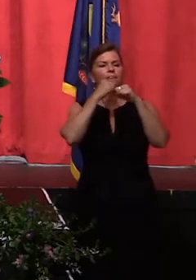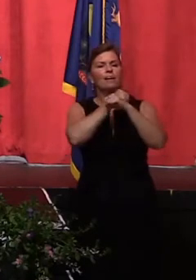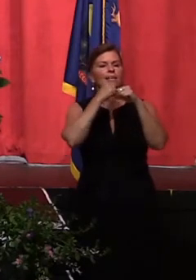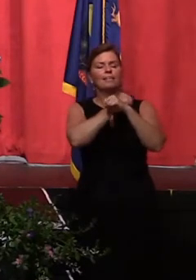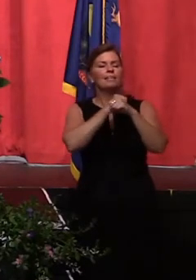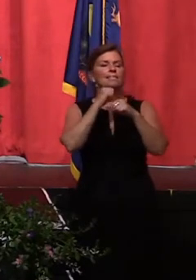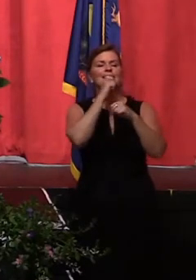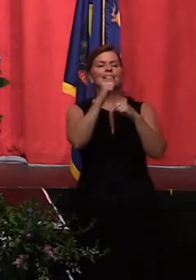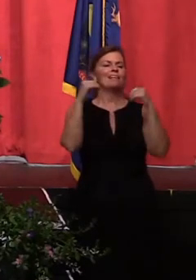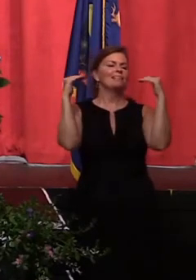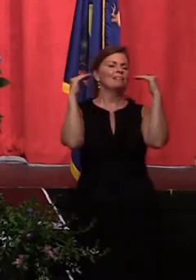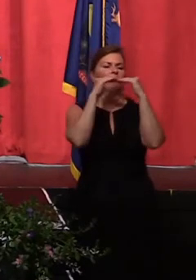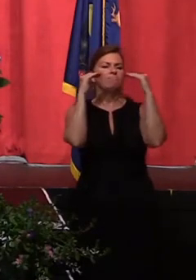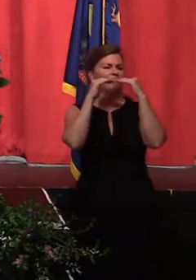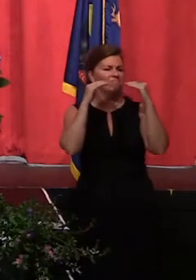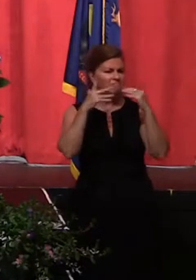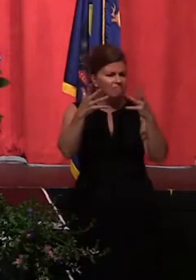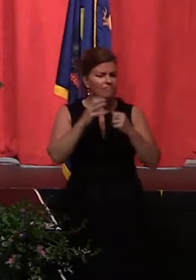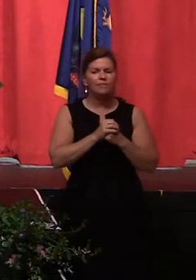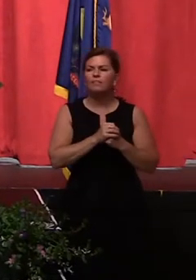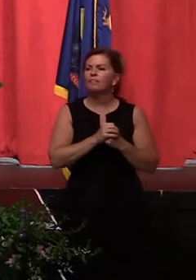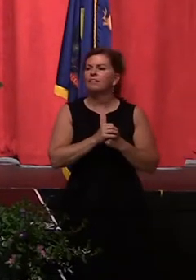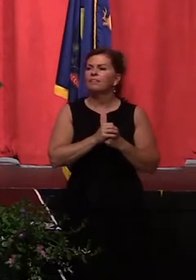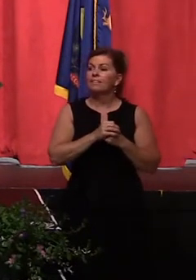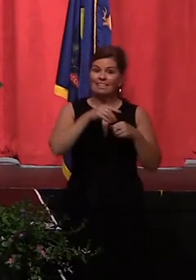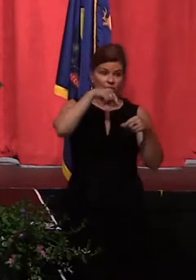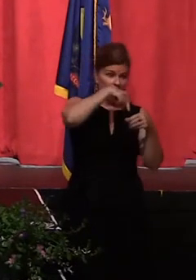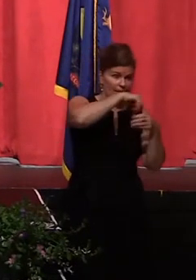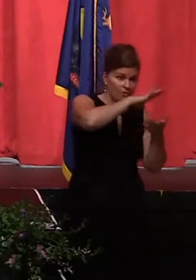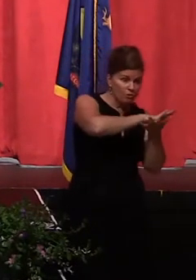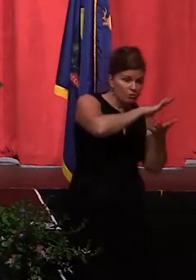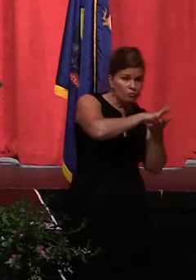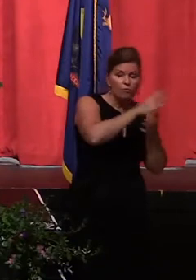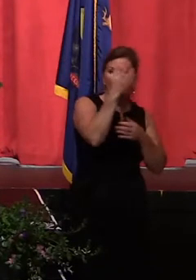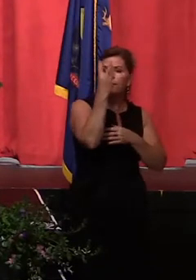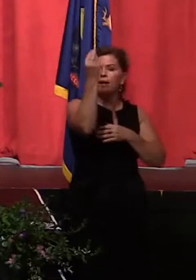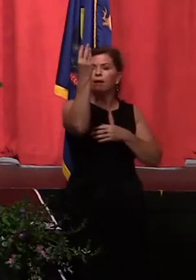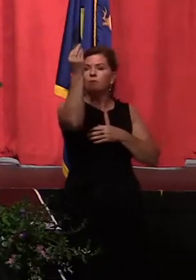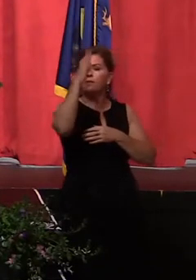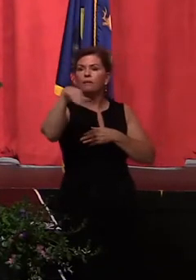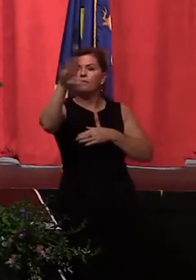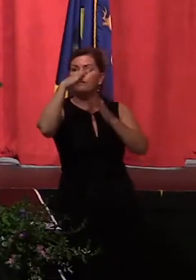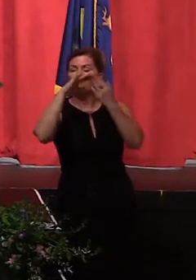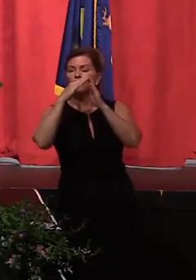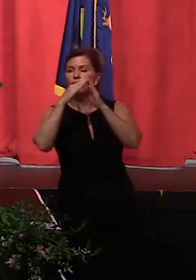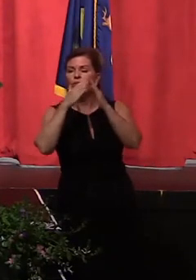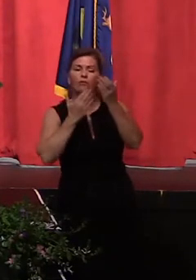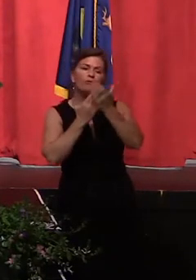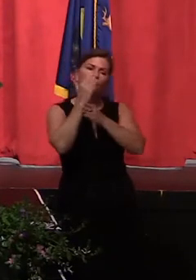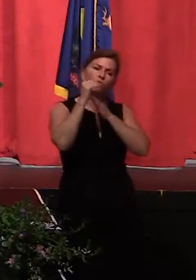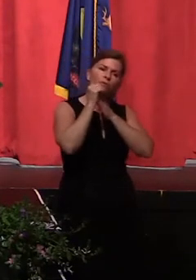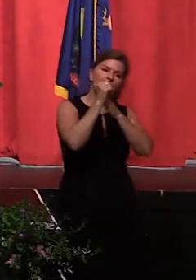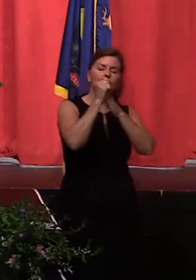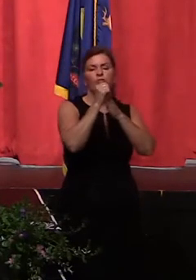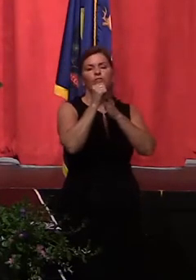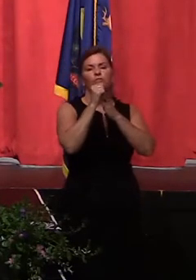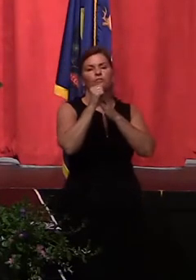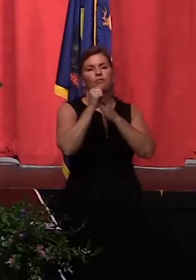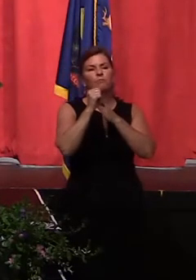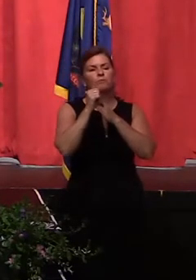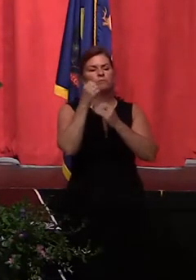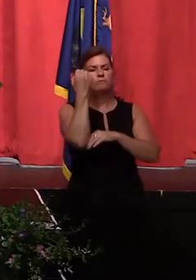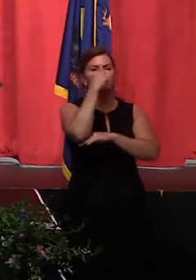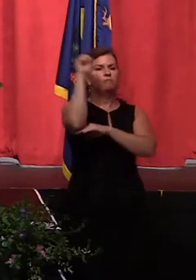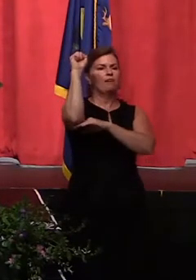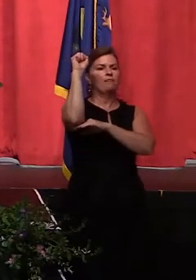inequalities, both in our school as well as in our community. Through leadership and participation in